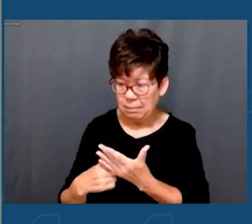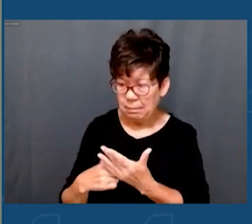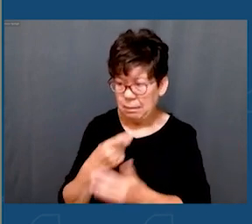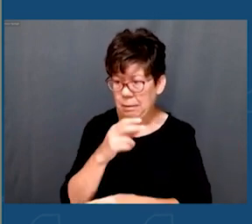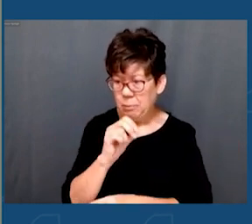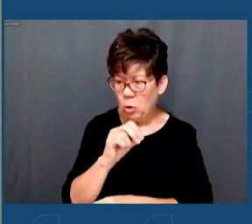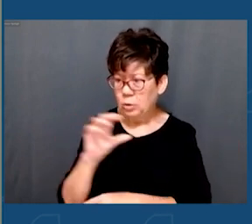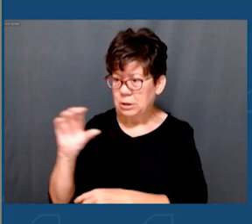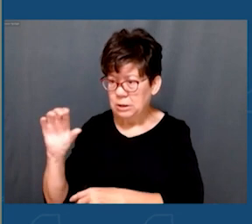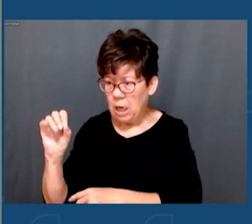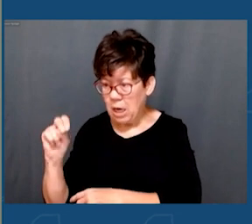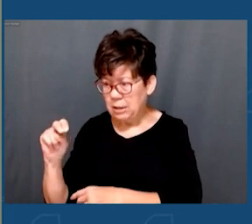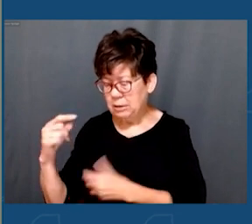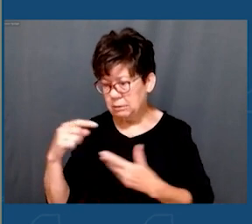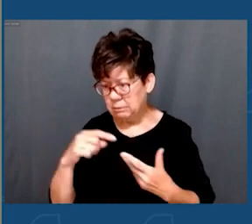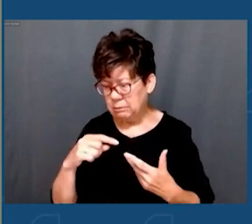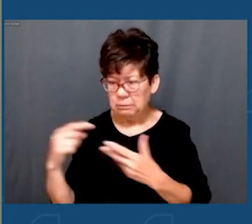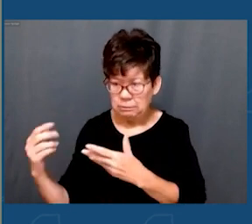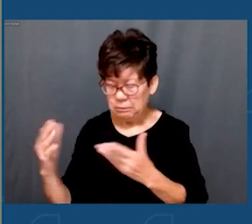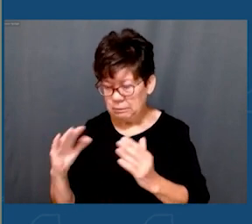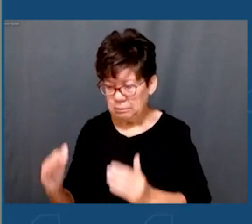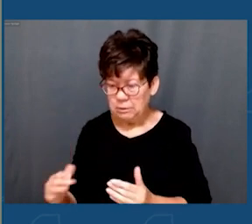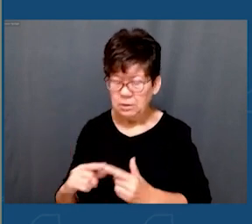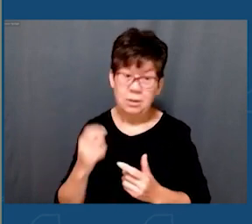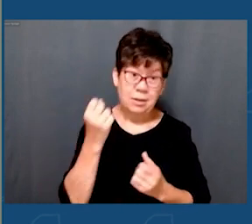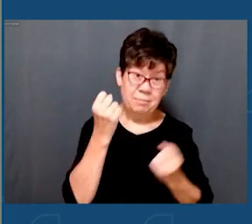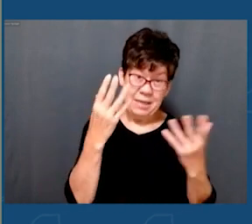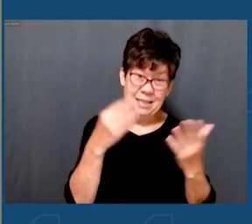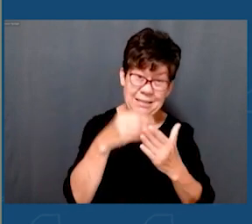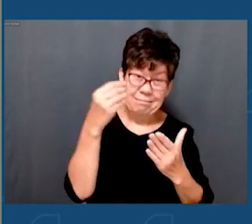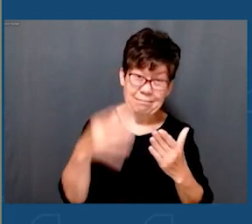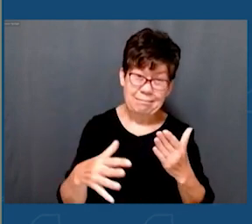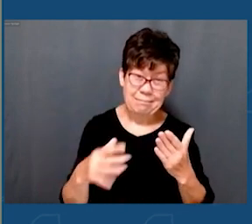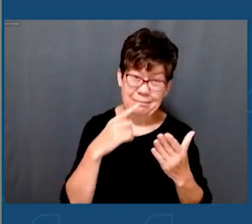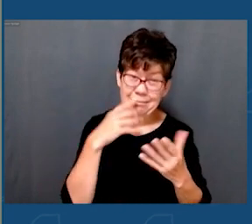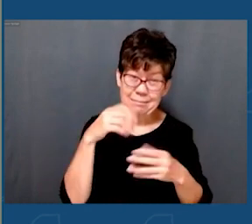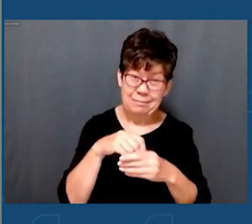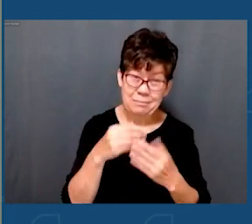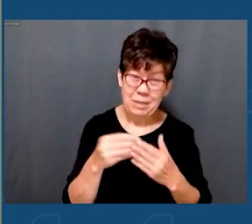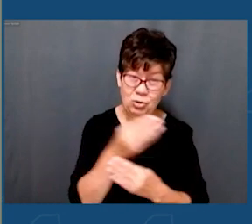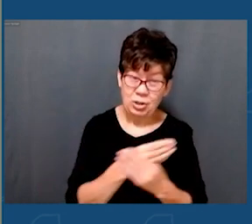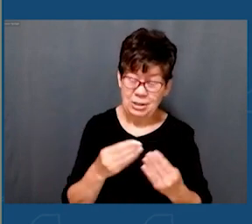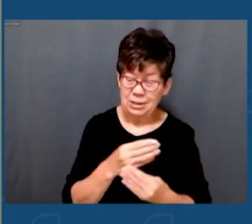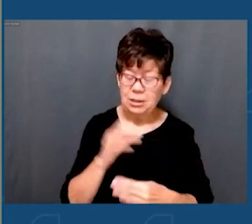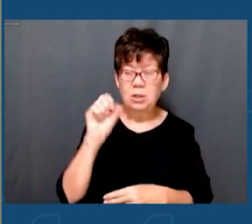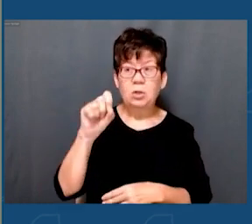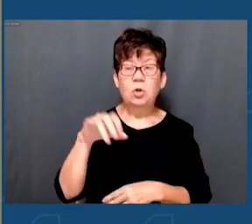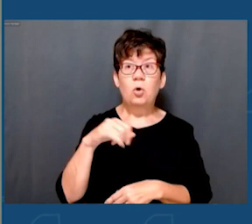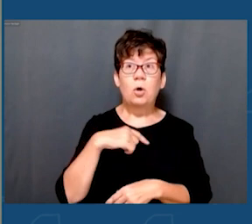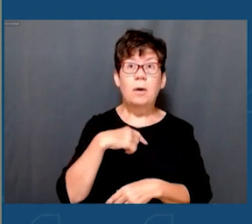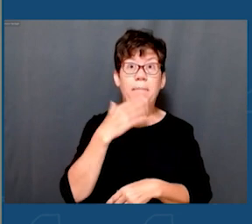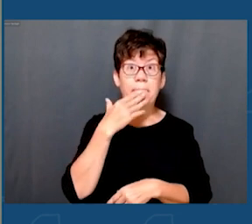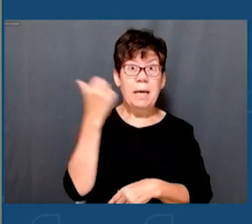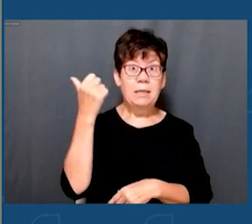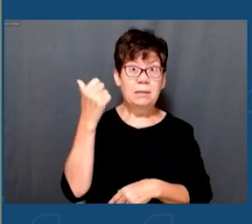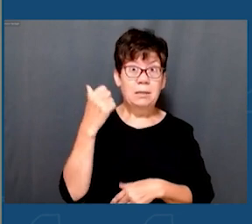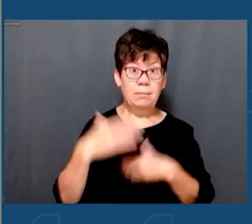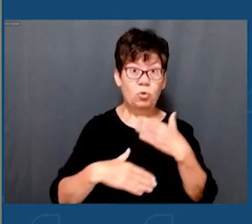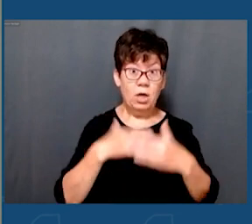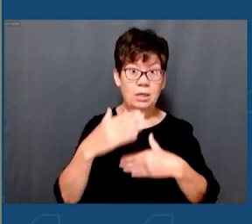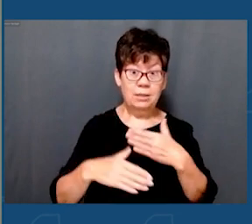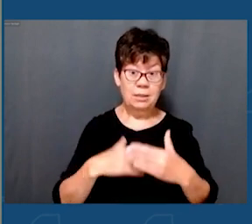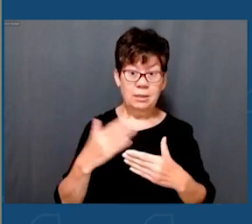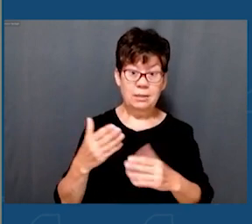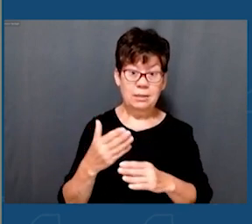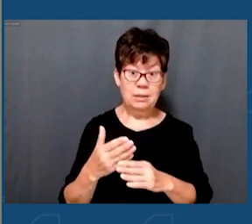idea? Many of them are expensive outside the budget. So, the ideal process is to engage before it gets to a point